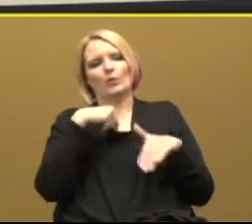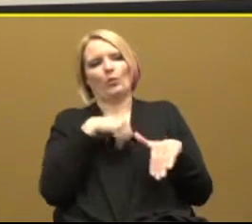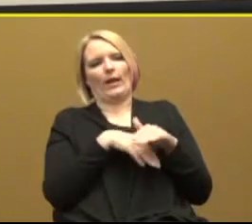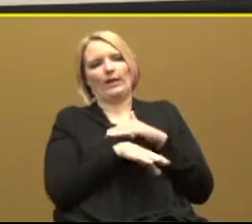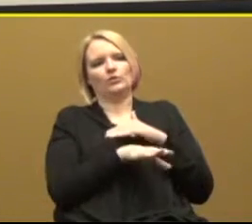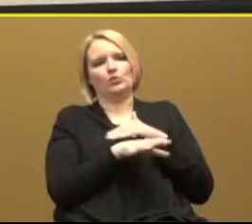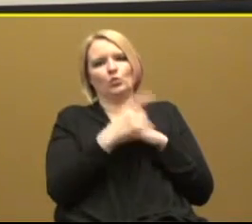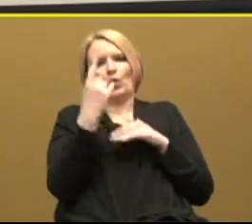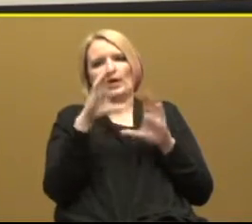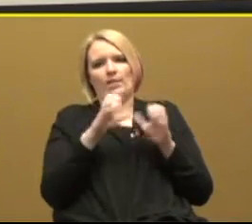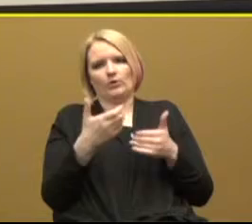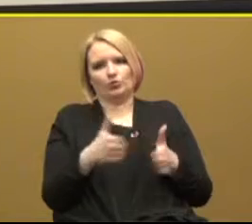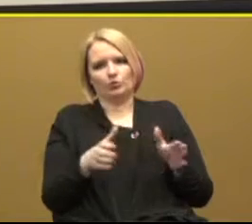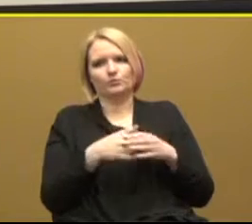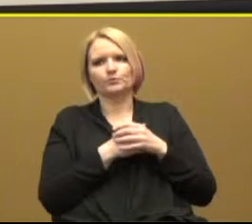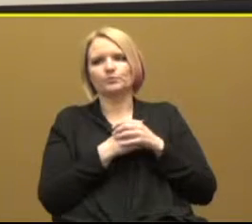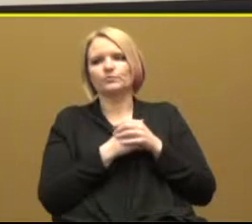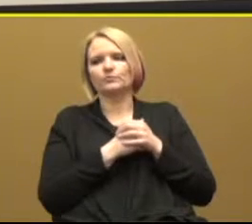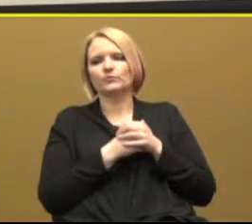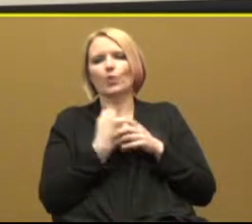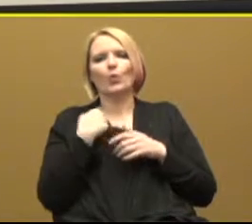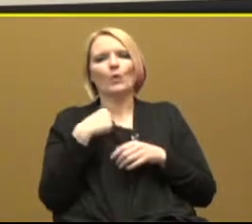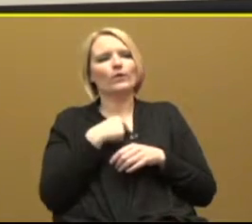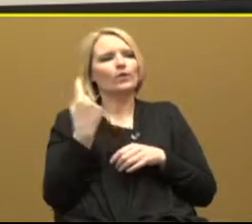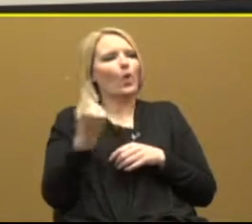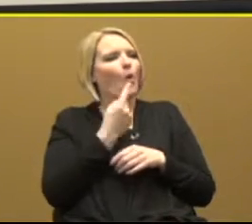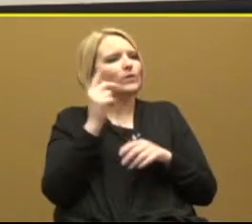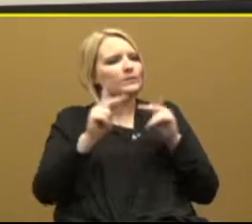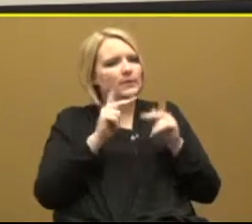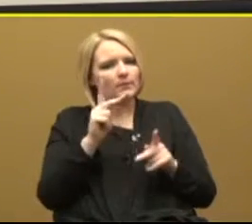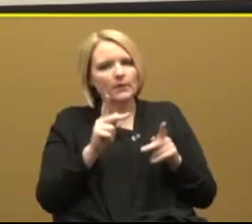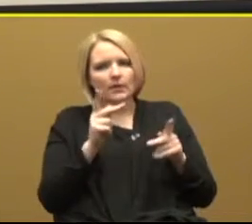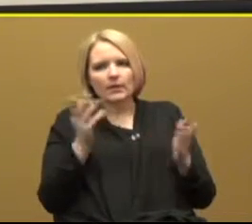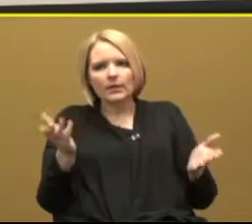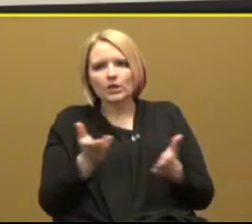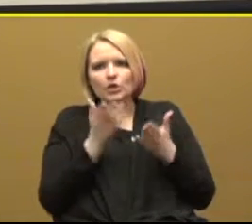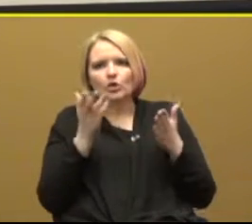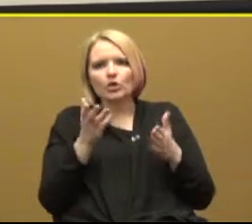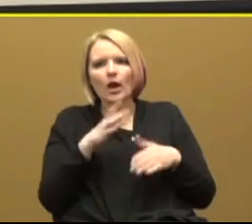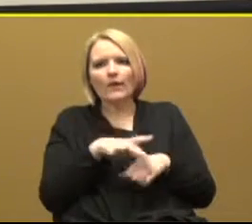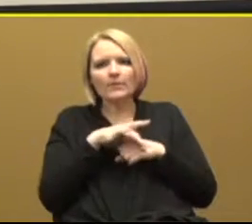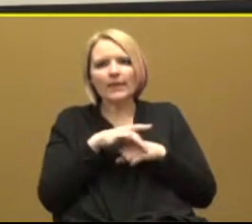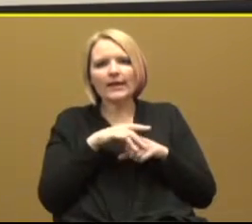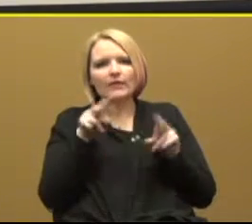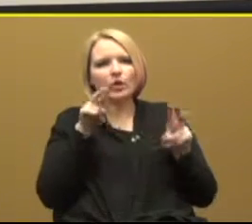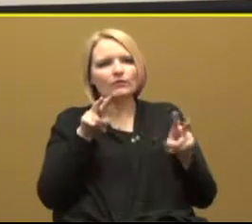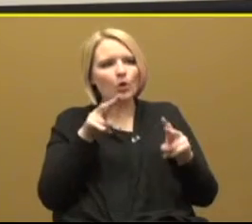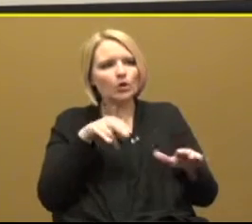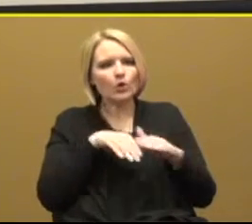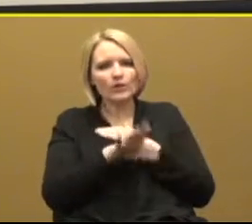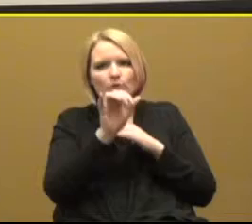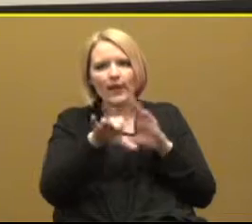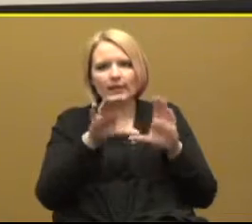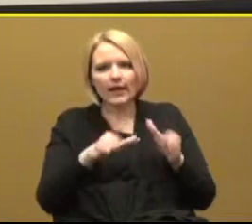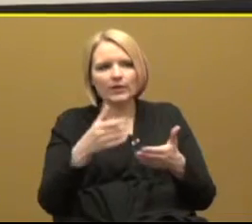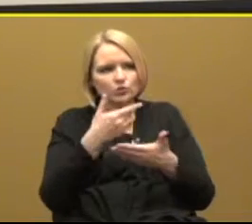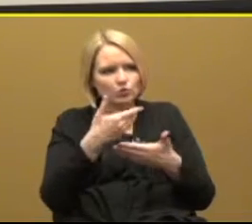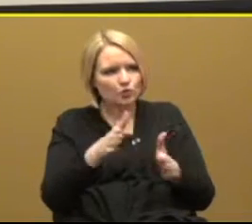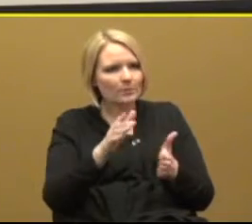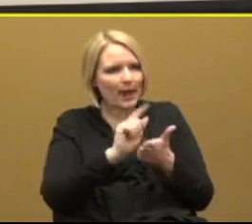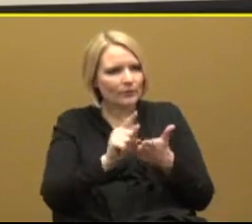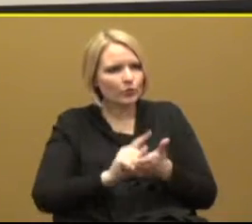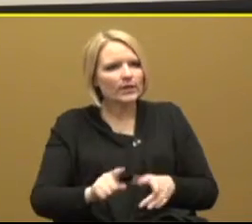into. Probably we're the only people on the planet that looked forward to going into this classroom every week,